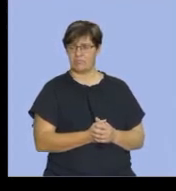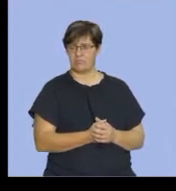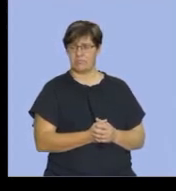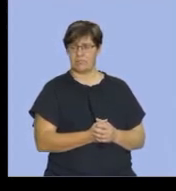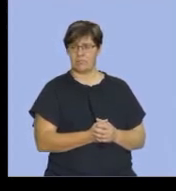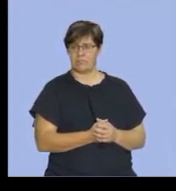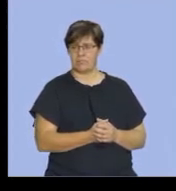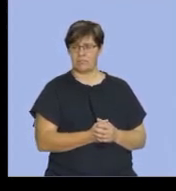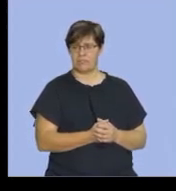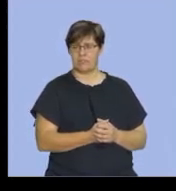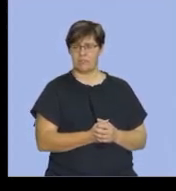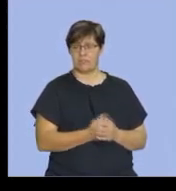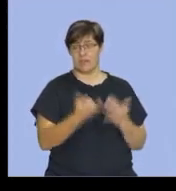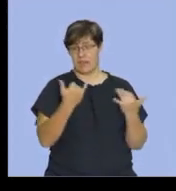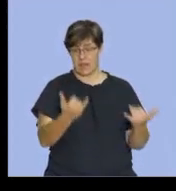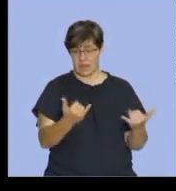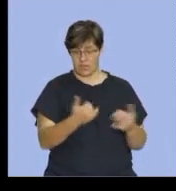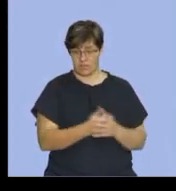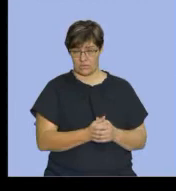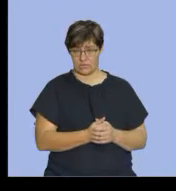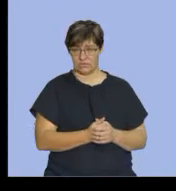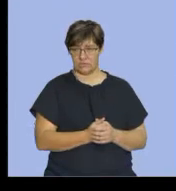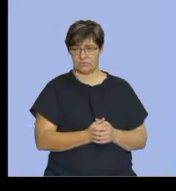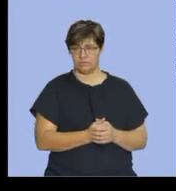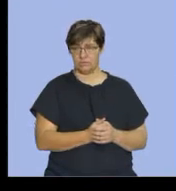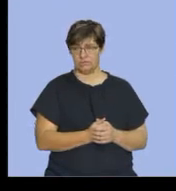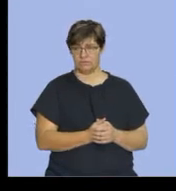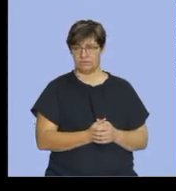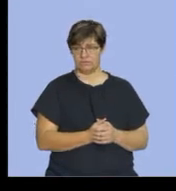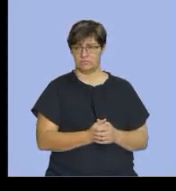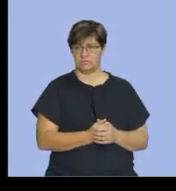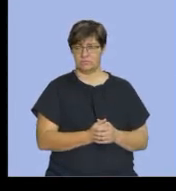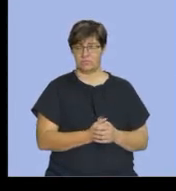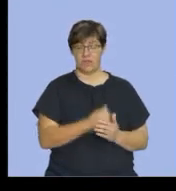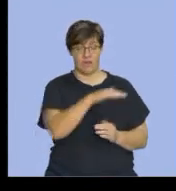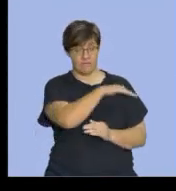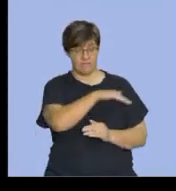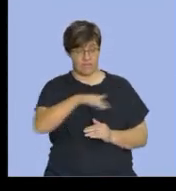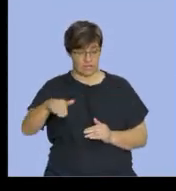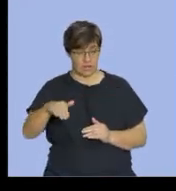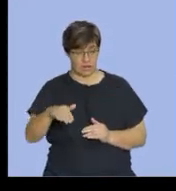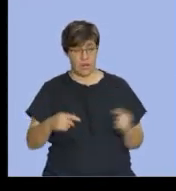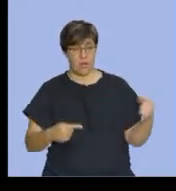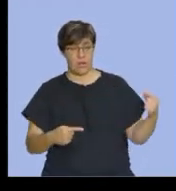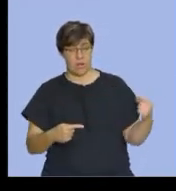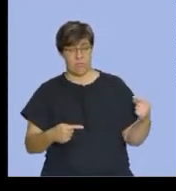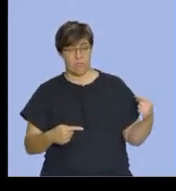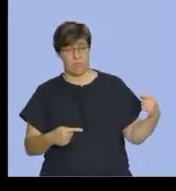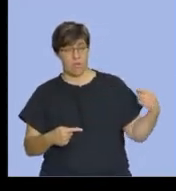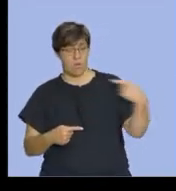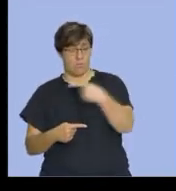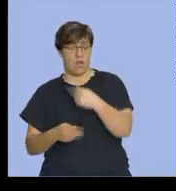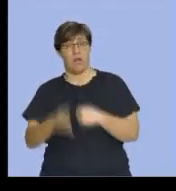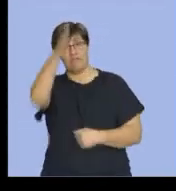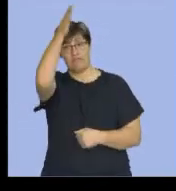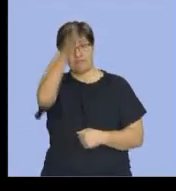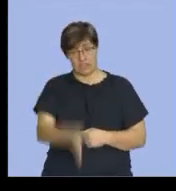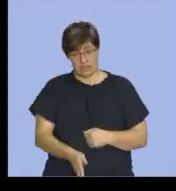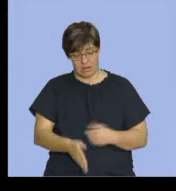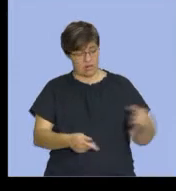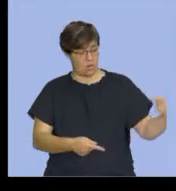There we go. So now, over here, vertical is opposite.